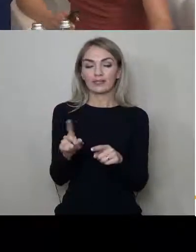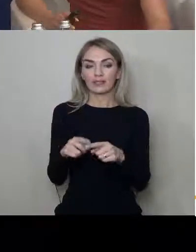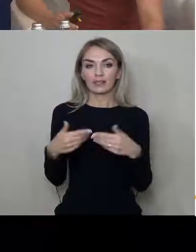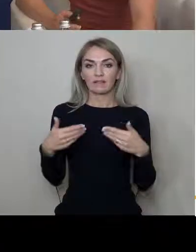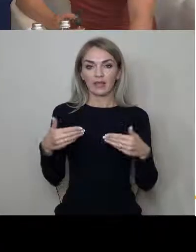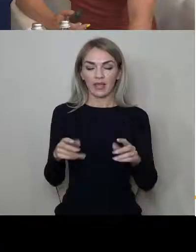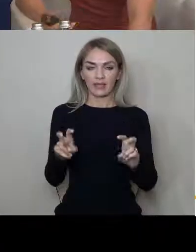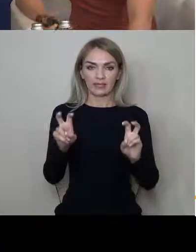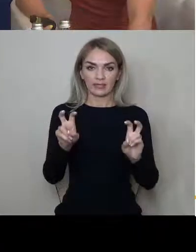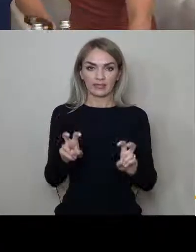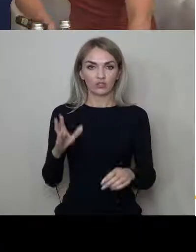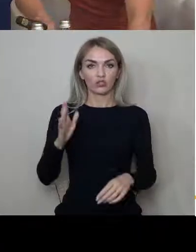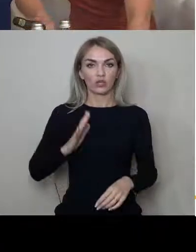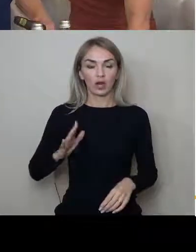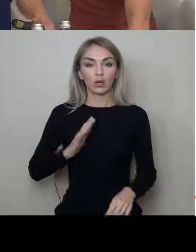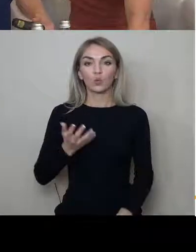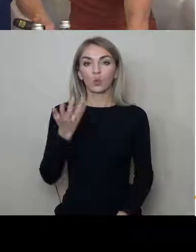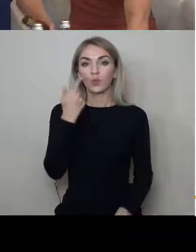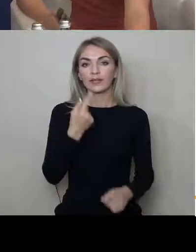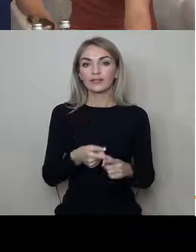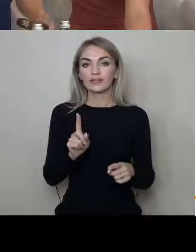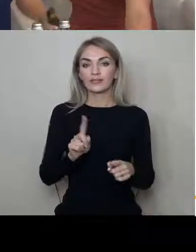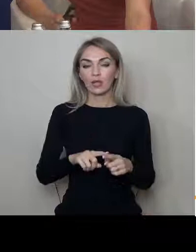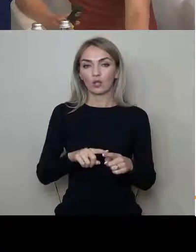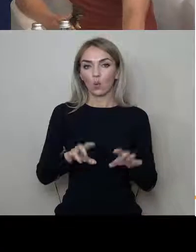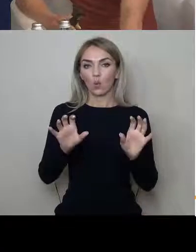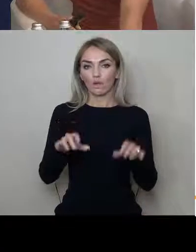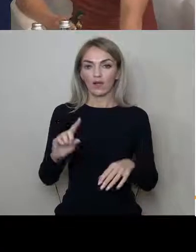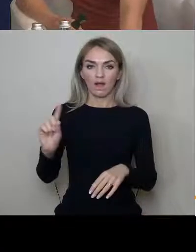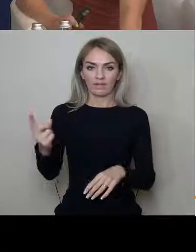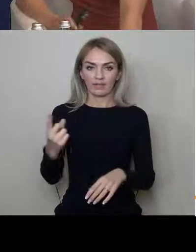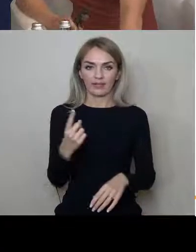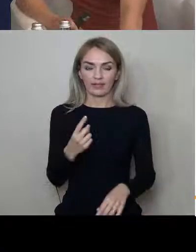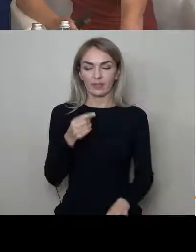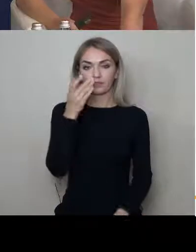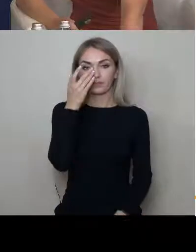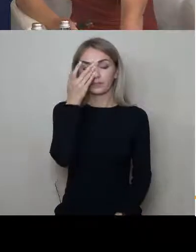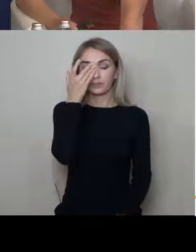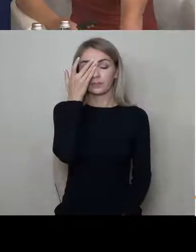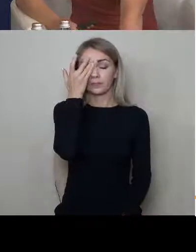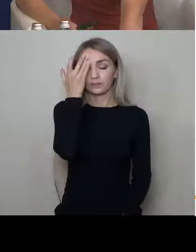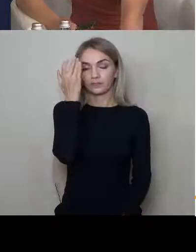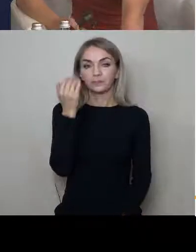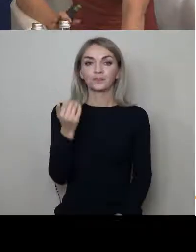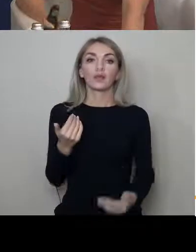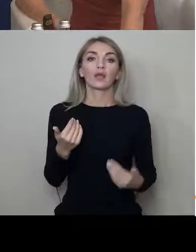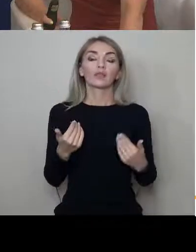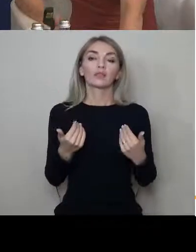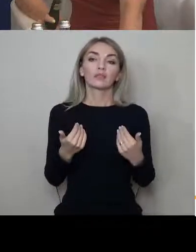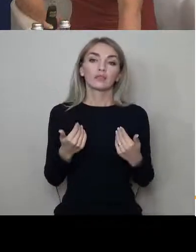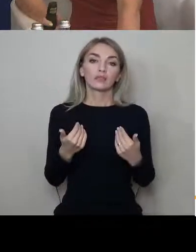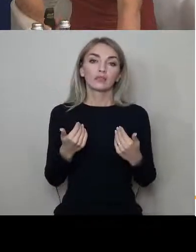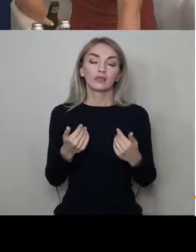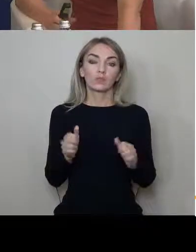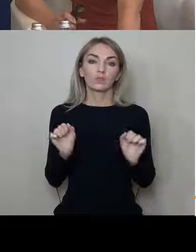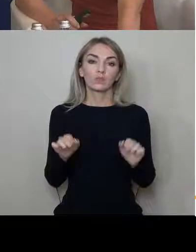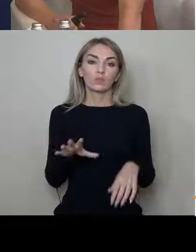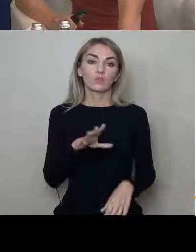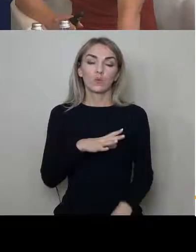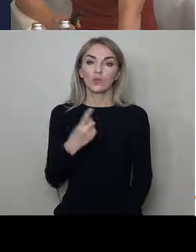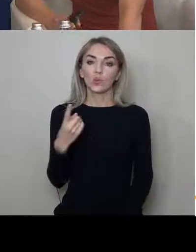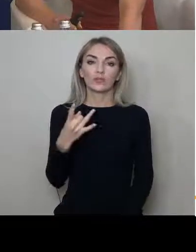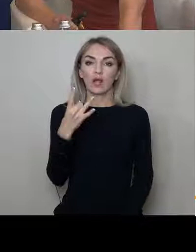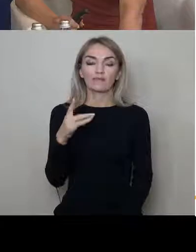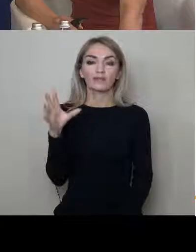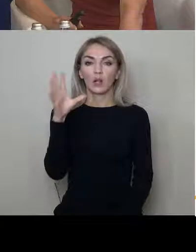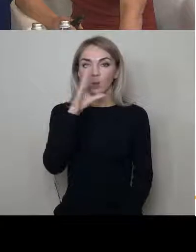who requests to sign the protocol, then the member of the commission just slams the door in front of him, and the observer is to wait for the head of the